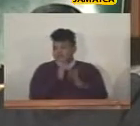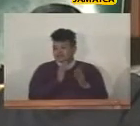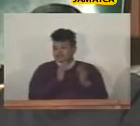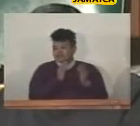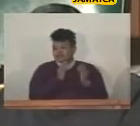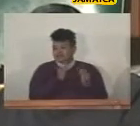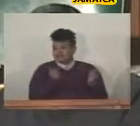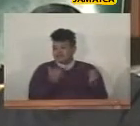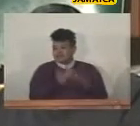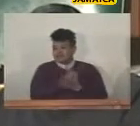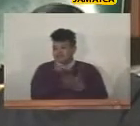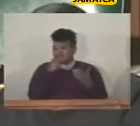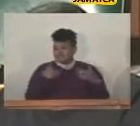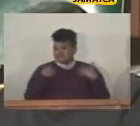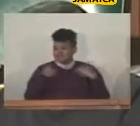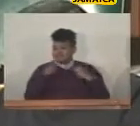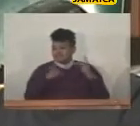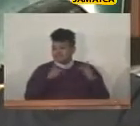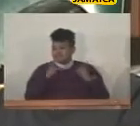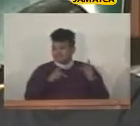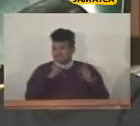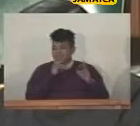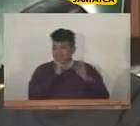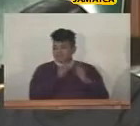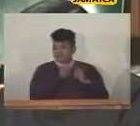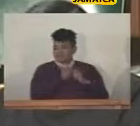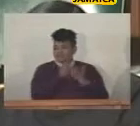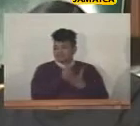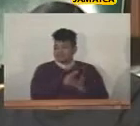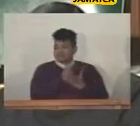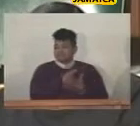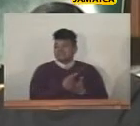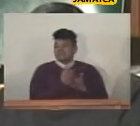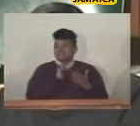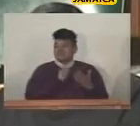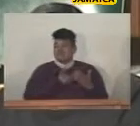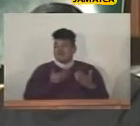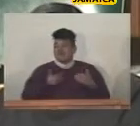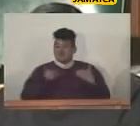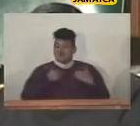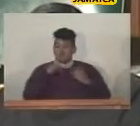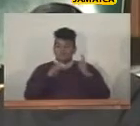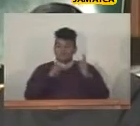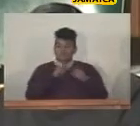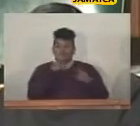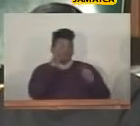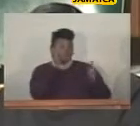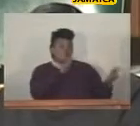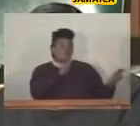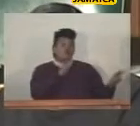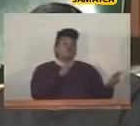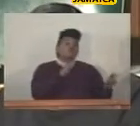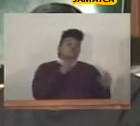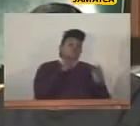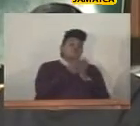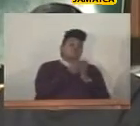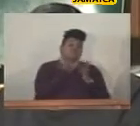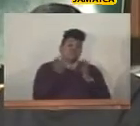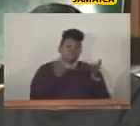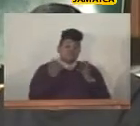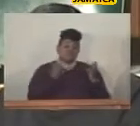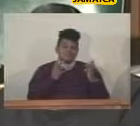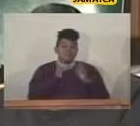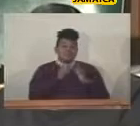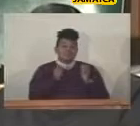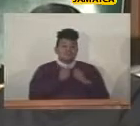emergency is one part of the strategy against crime. We know that the 5-pillar strategy